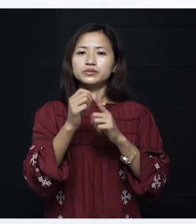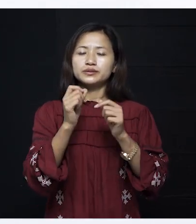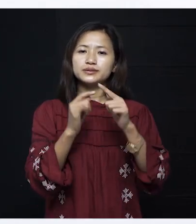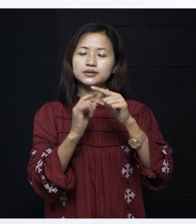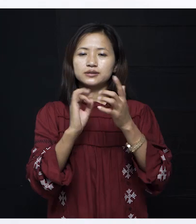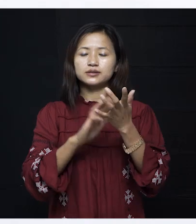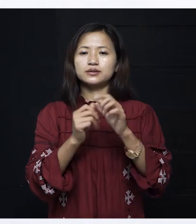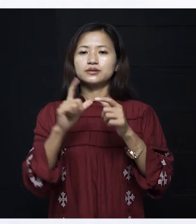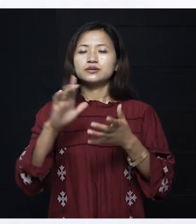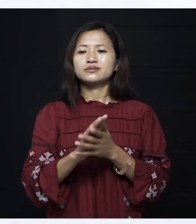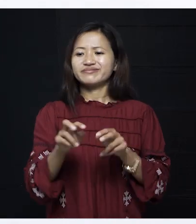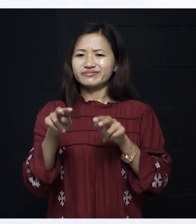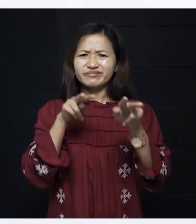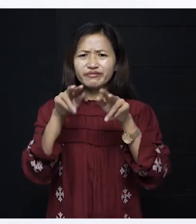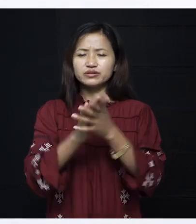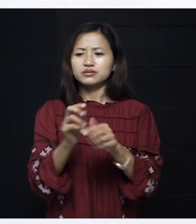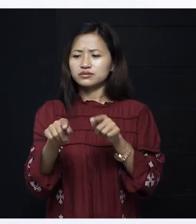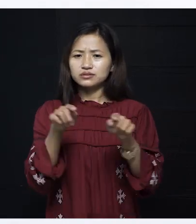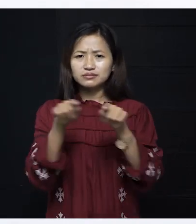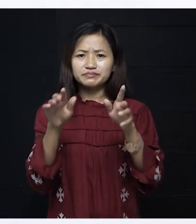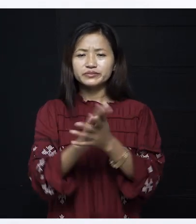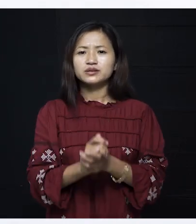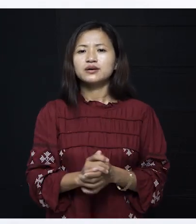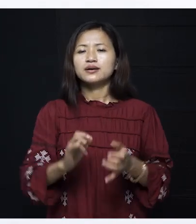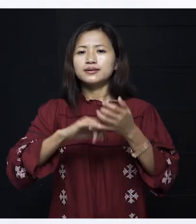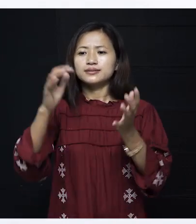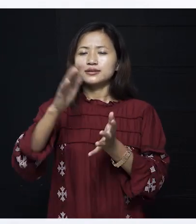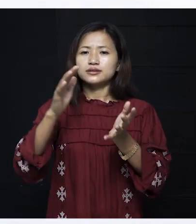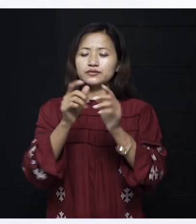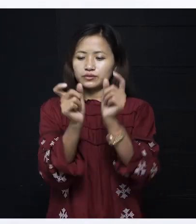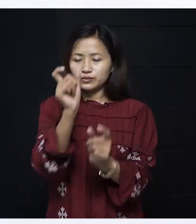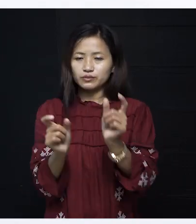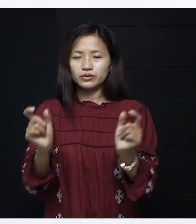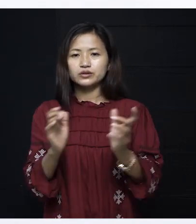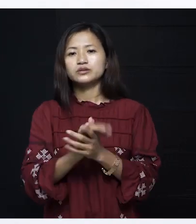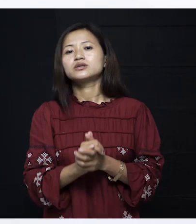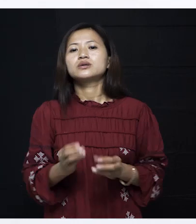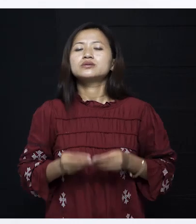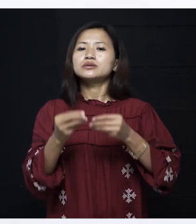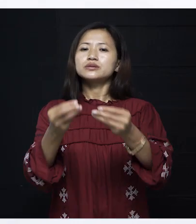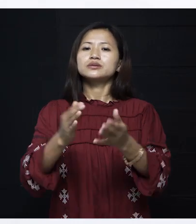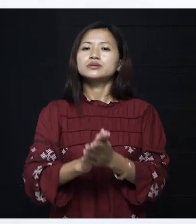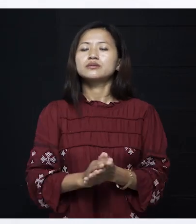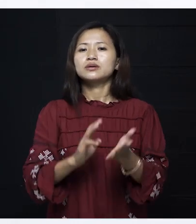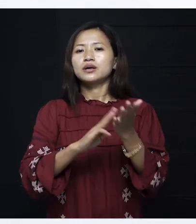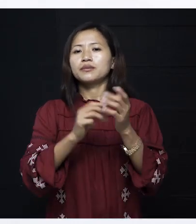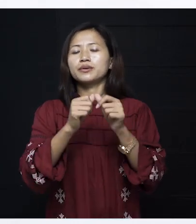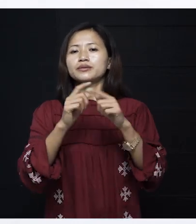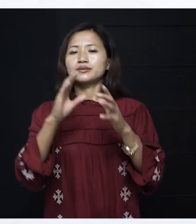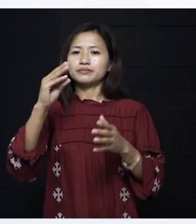population, this refers to the size of the population which produces